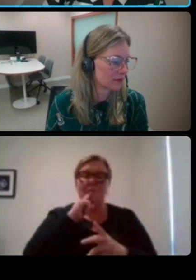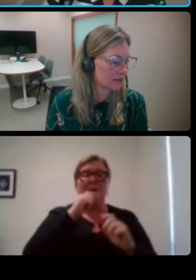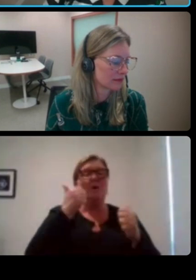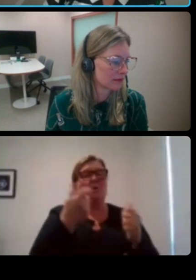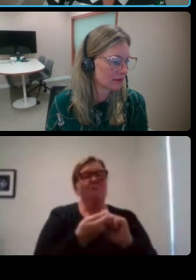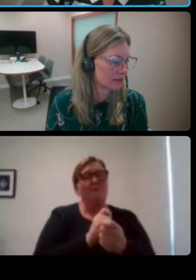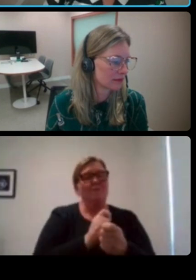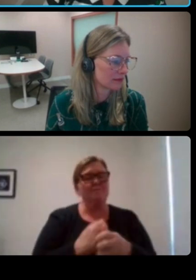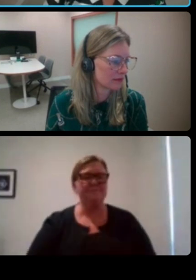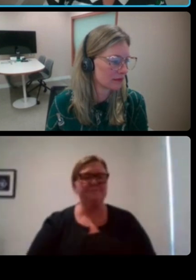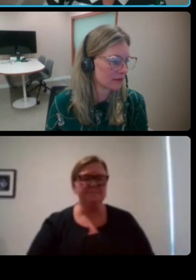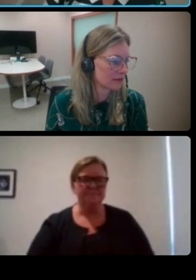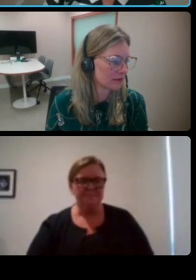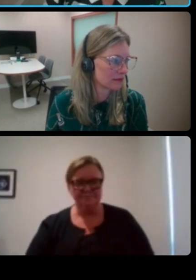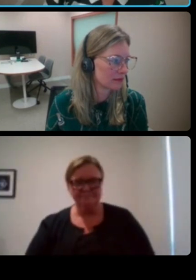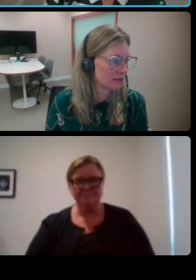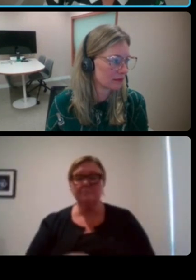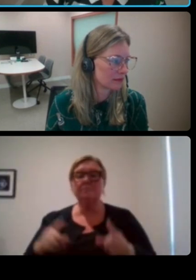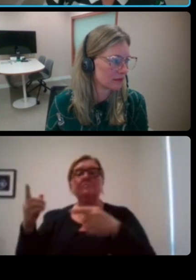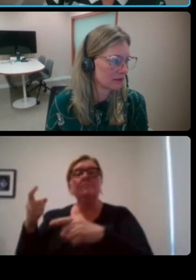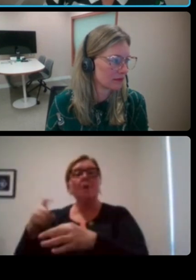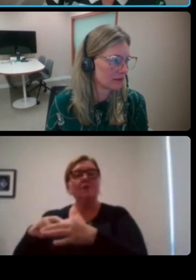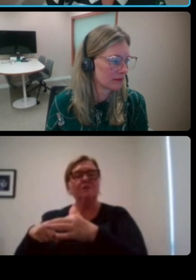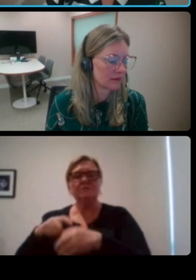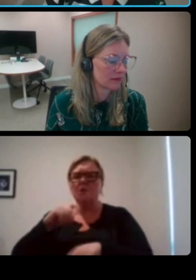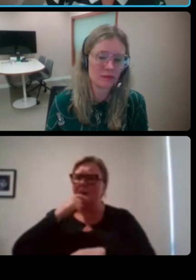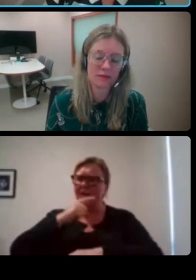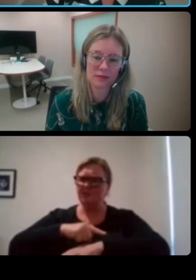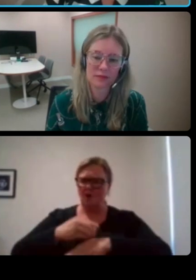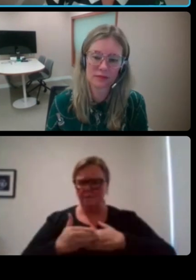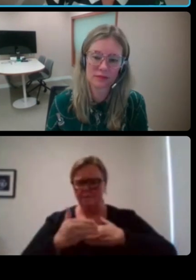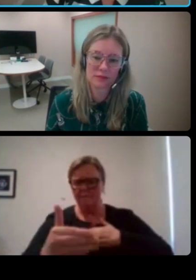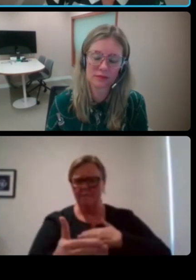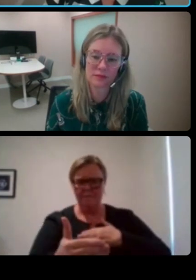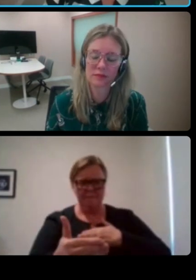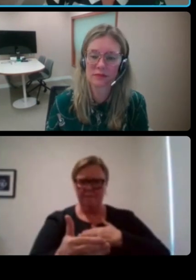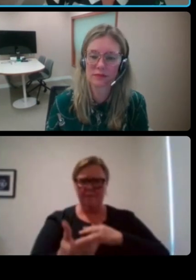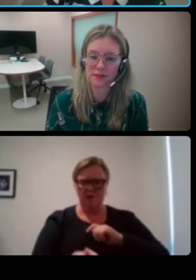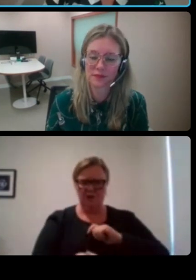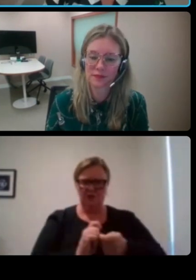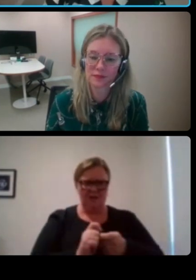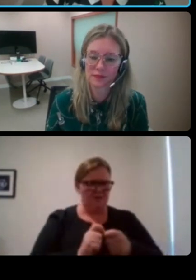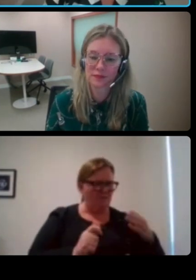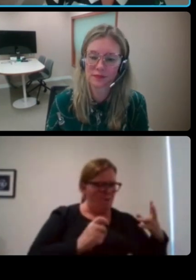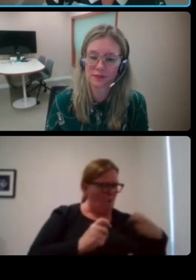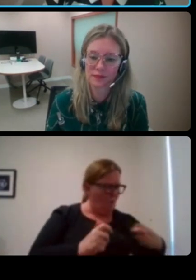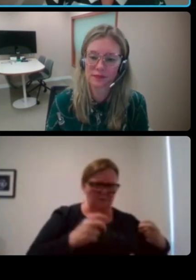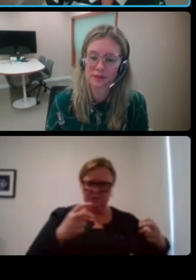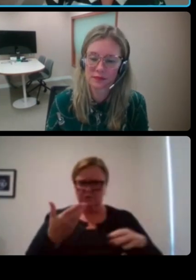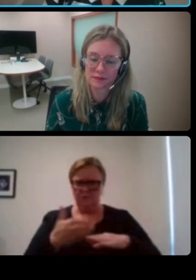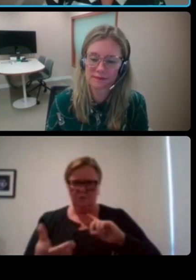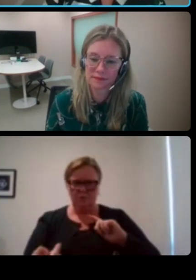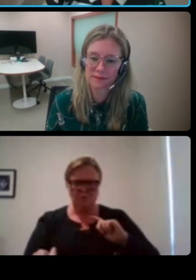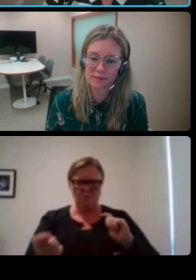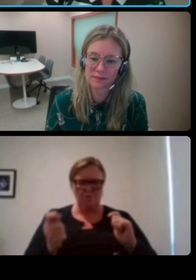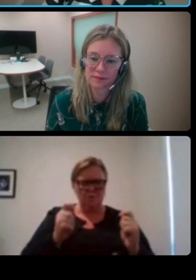Would there be time frame before the transition from the old to the will there be time frame before the